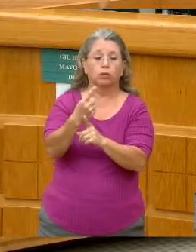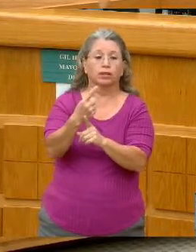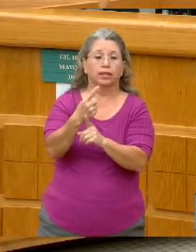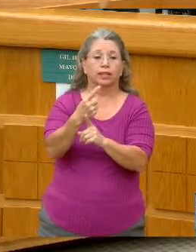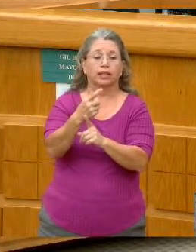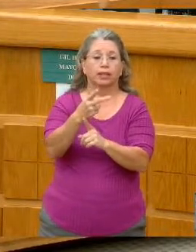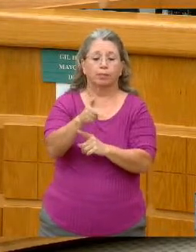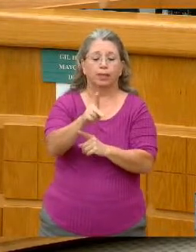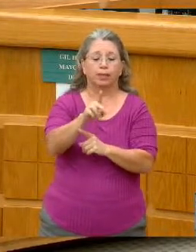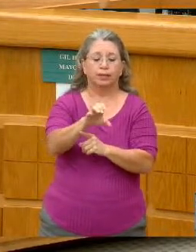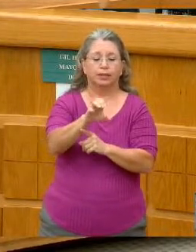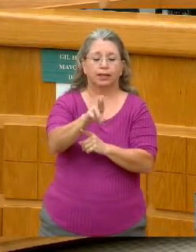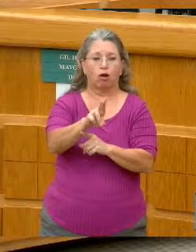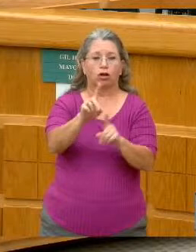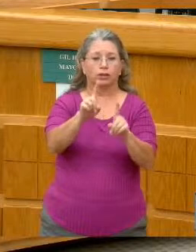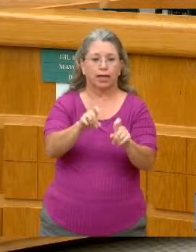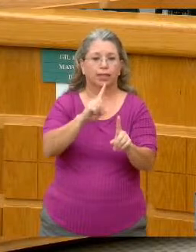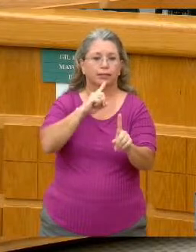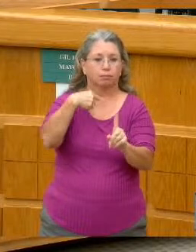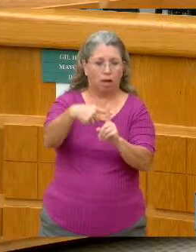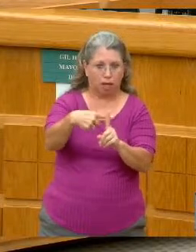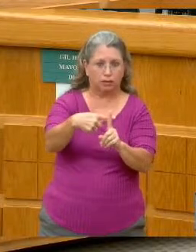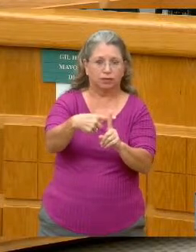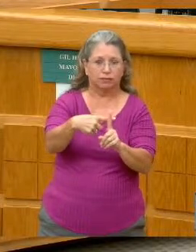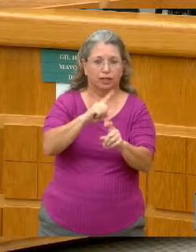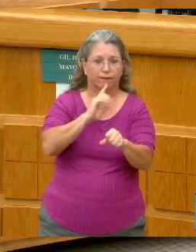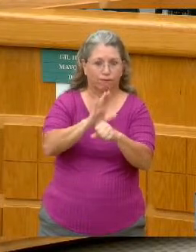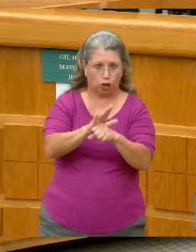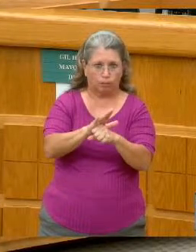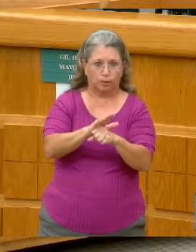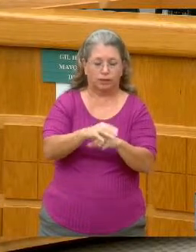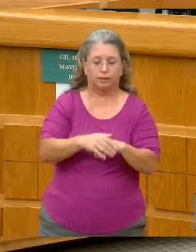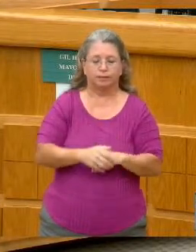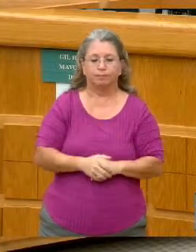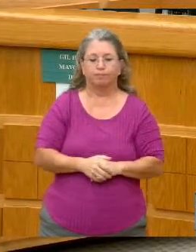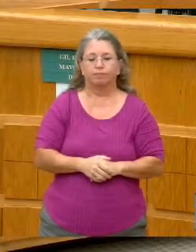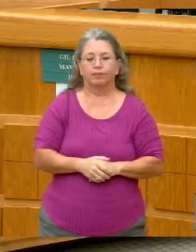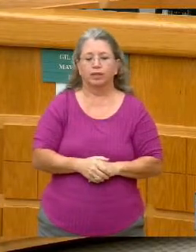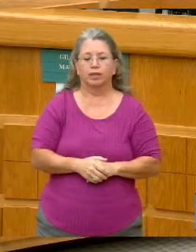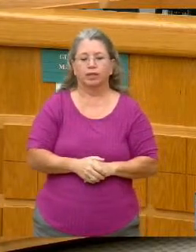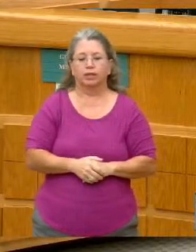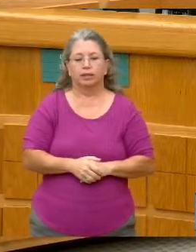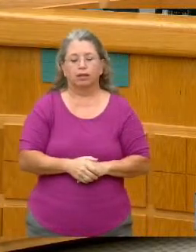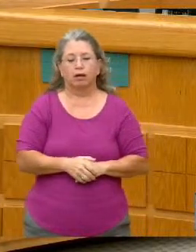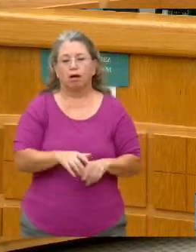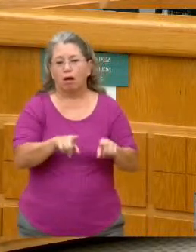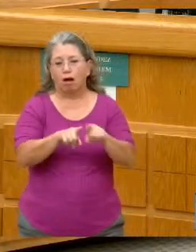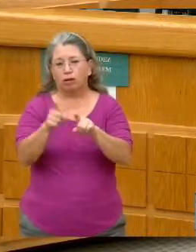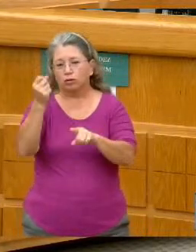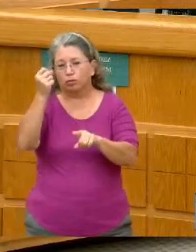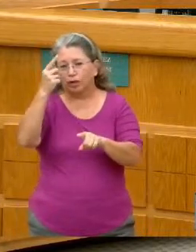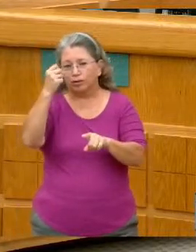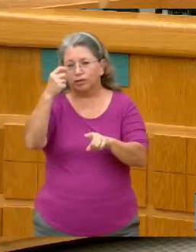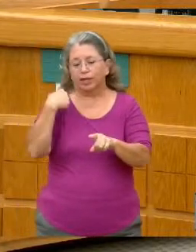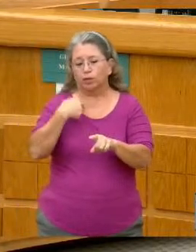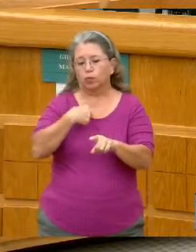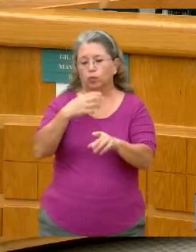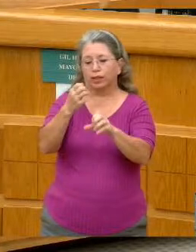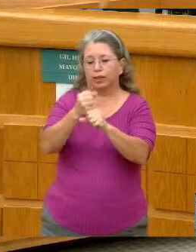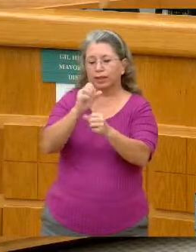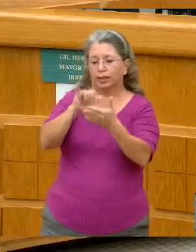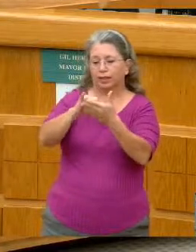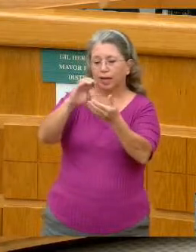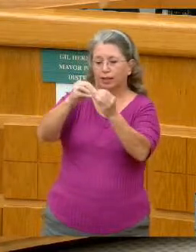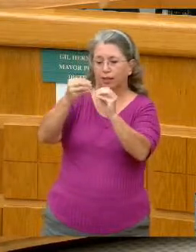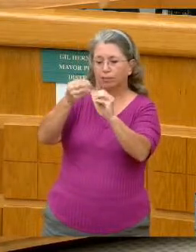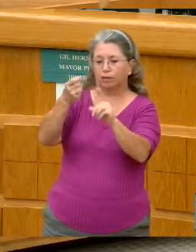what these numbers represent. The last thing you have to understand is that we get that data from Texas's databases, so the